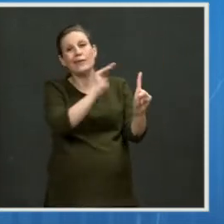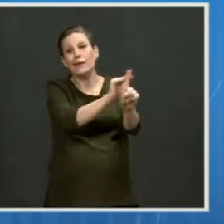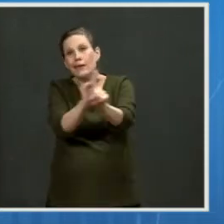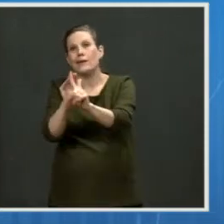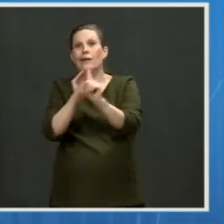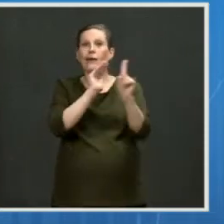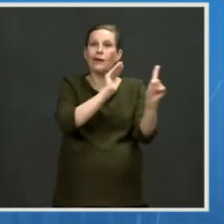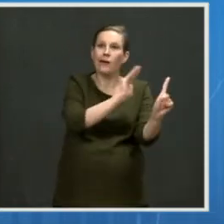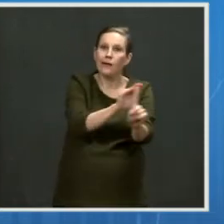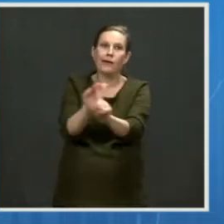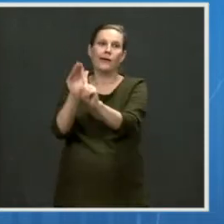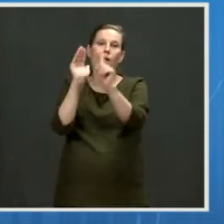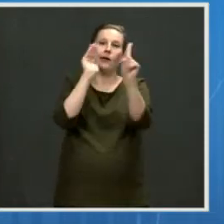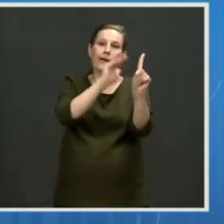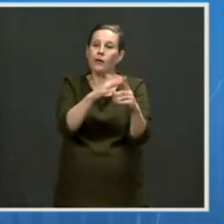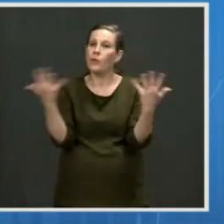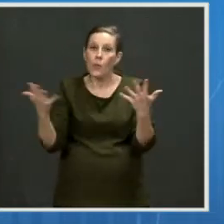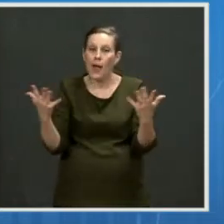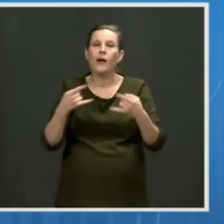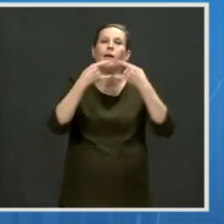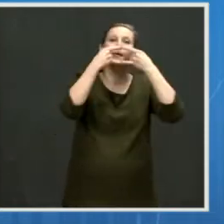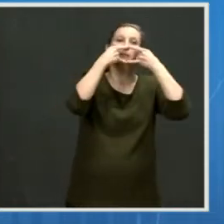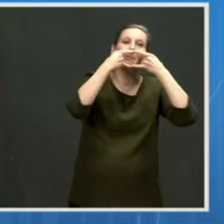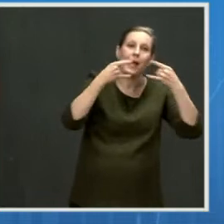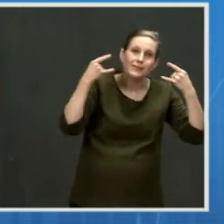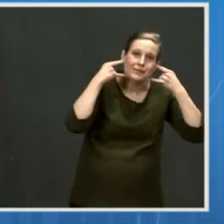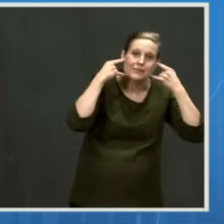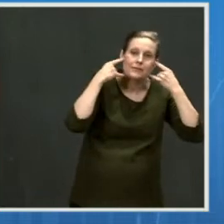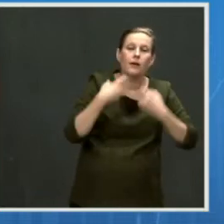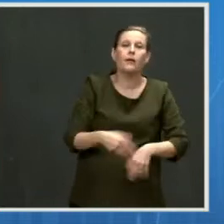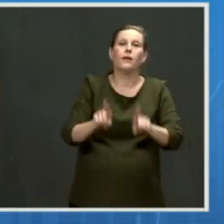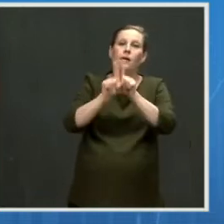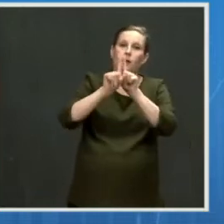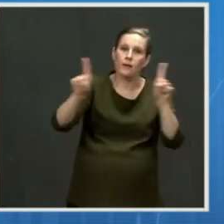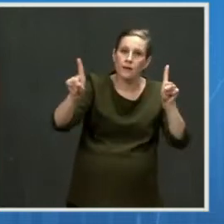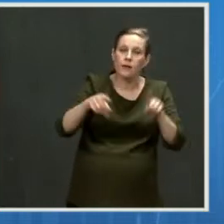masking, distancing, not traveling, and decreasing crowds.